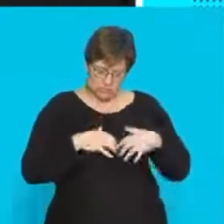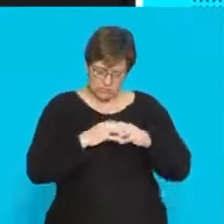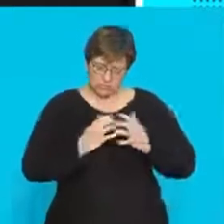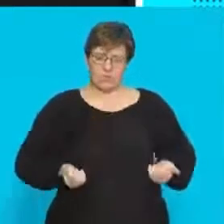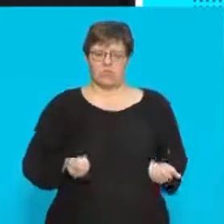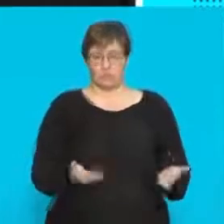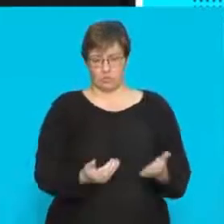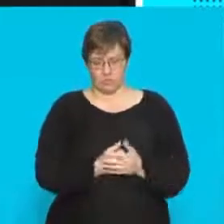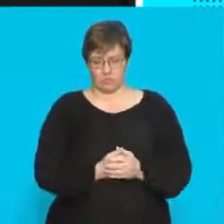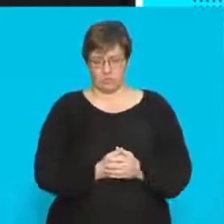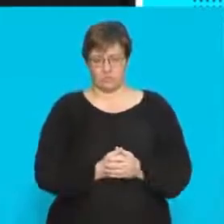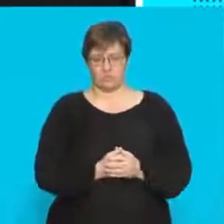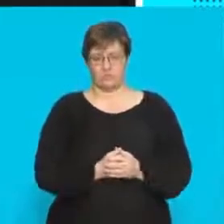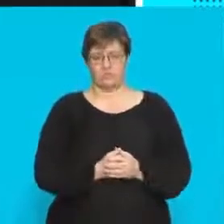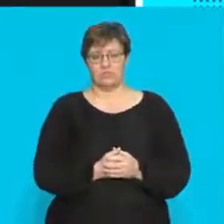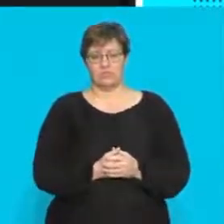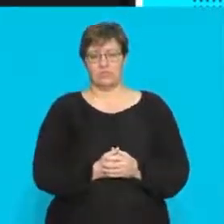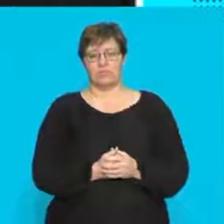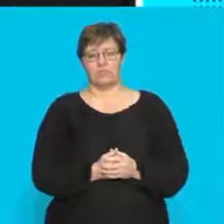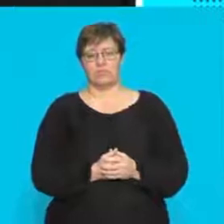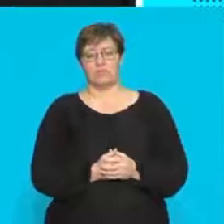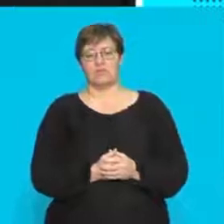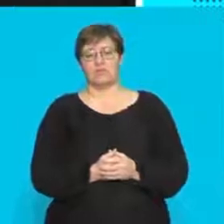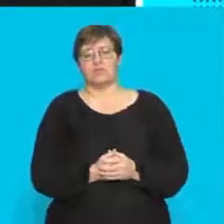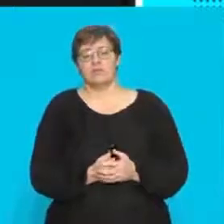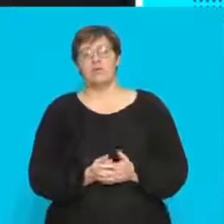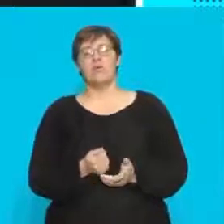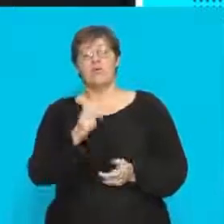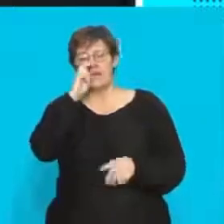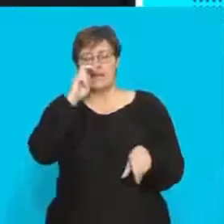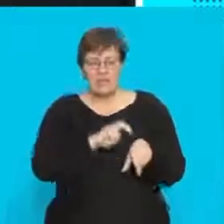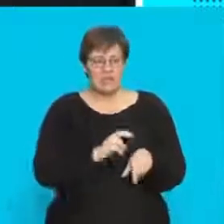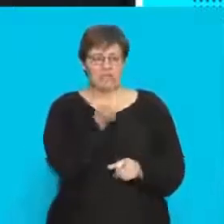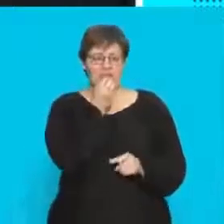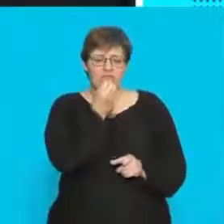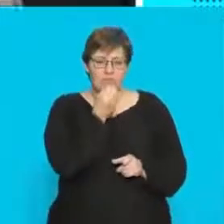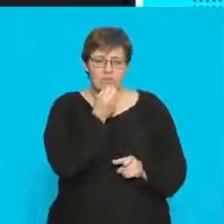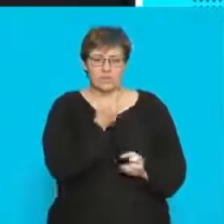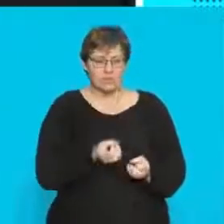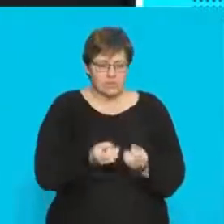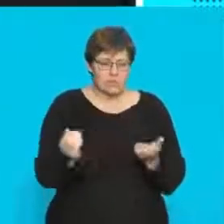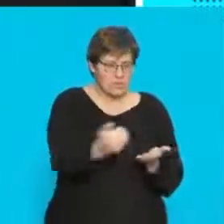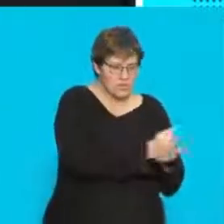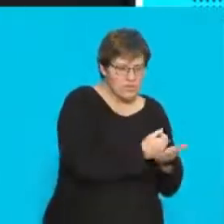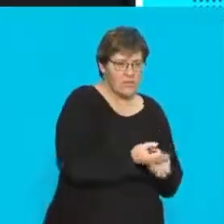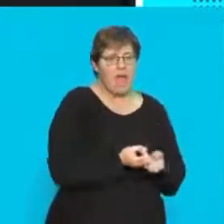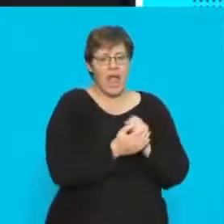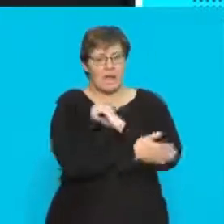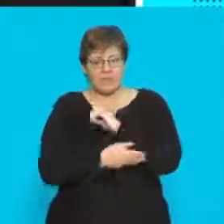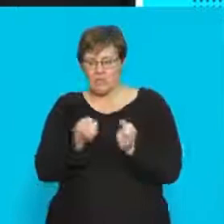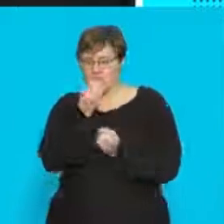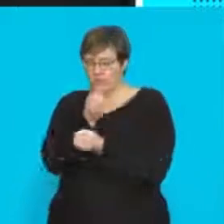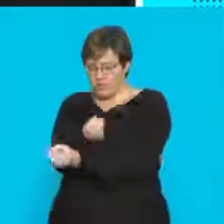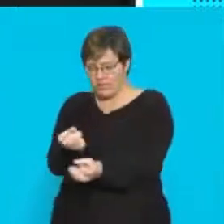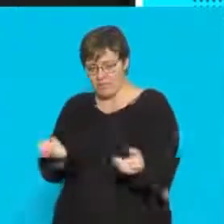to make food. I have got to produce food. I've got to make crops. I've got